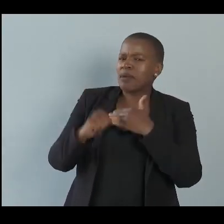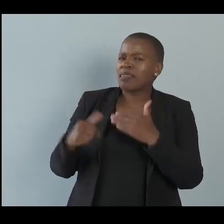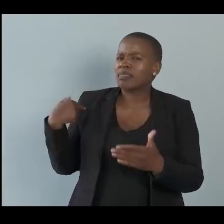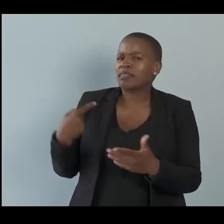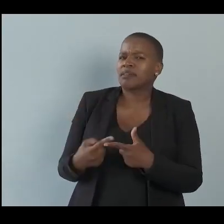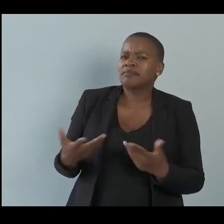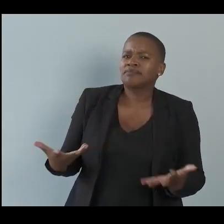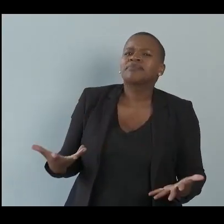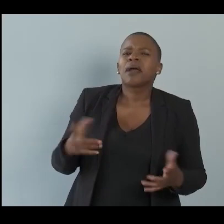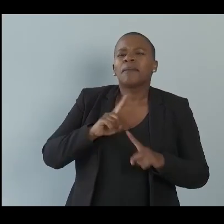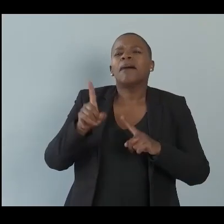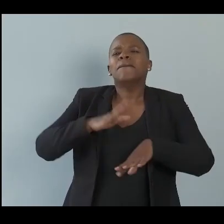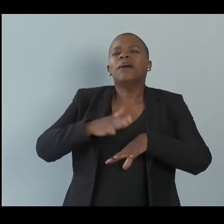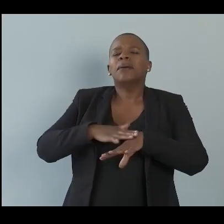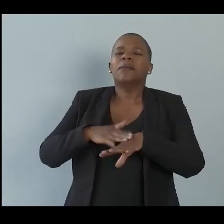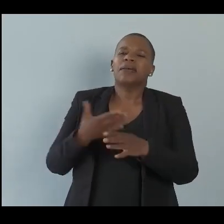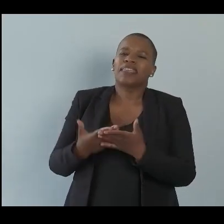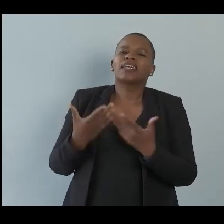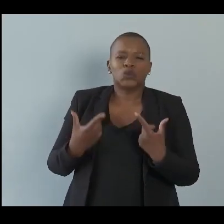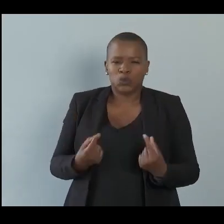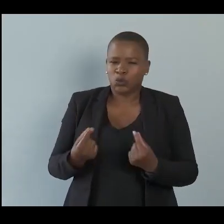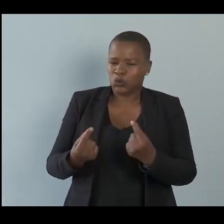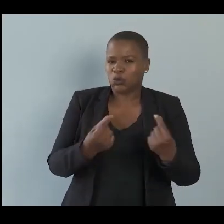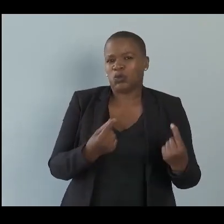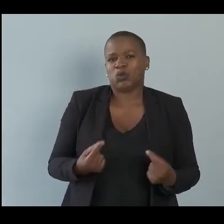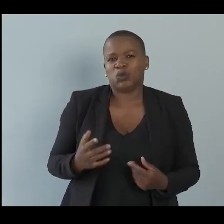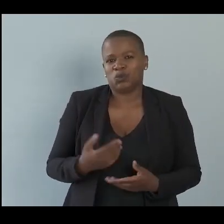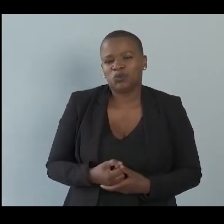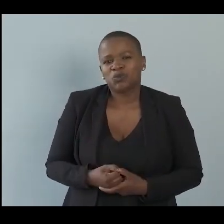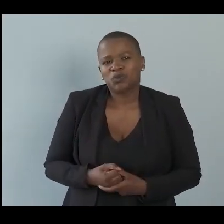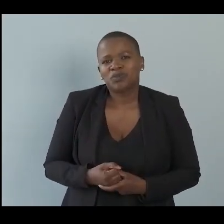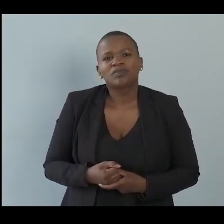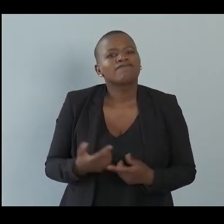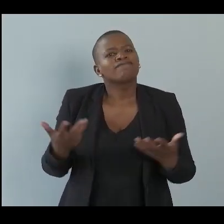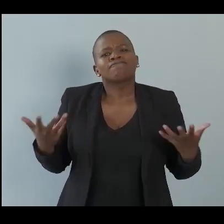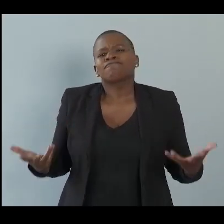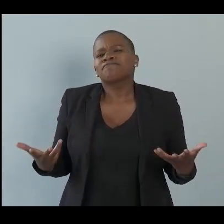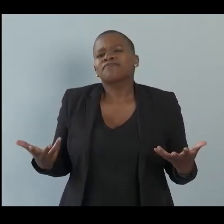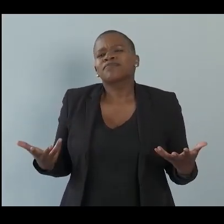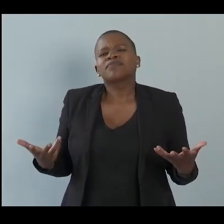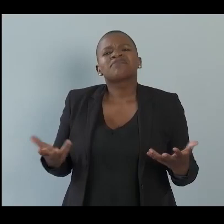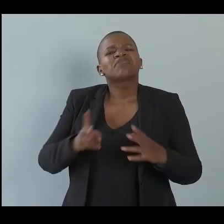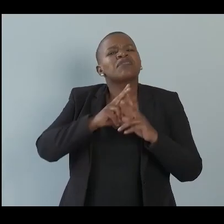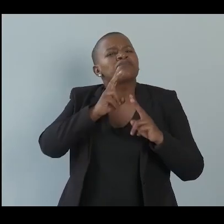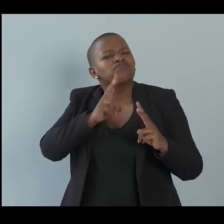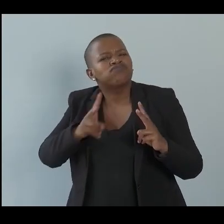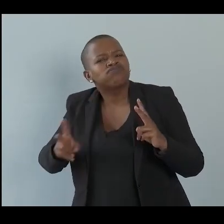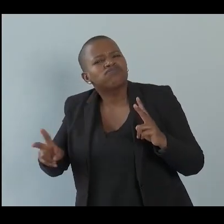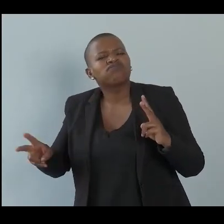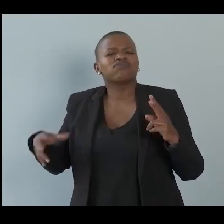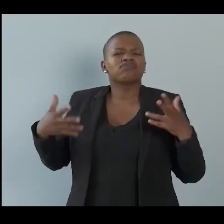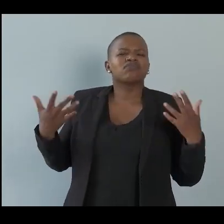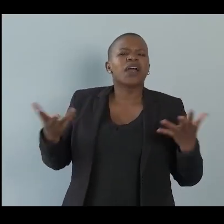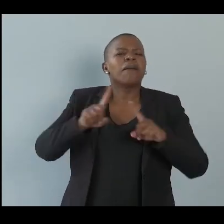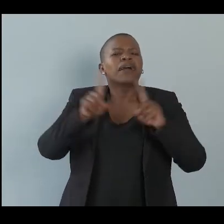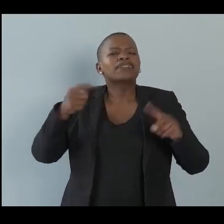more to be done, and we continue to look at opportunities where we can streamline our cost structures and get more out of it. But I think,